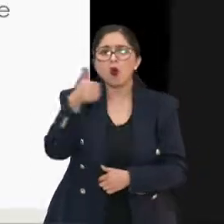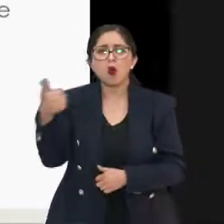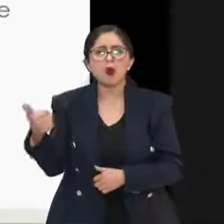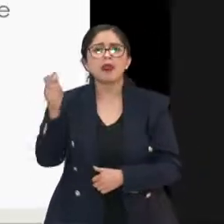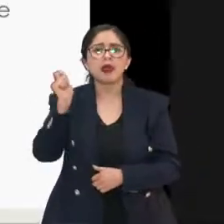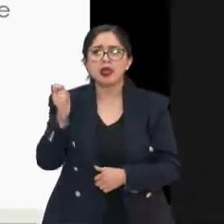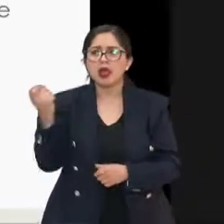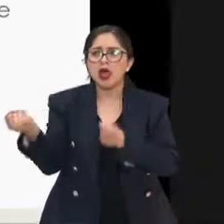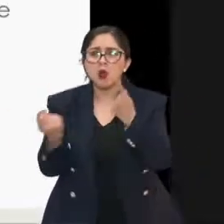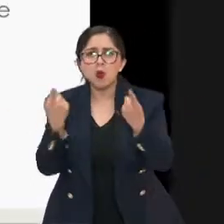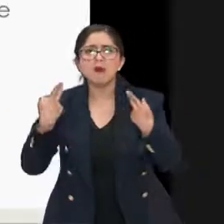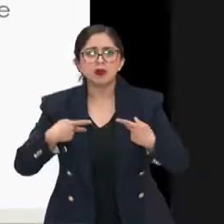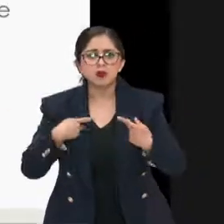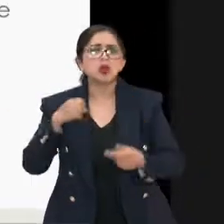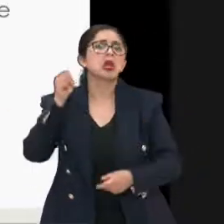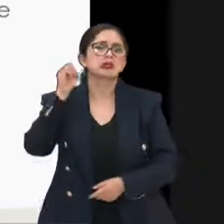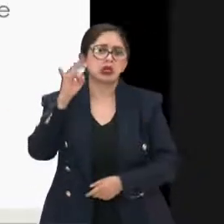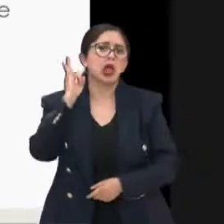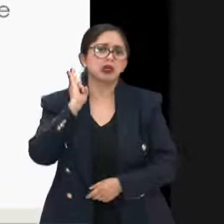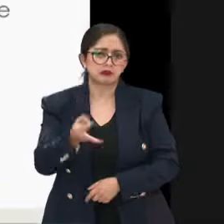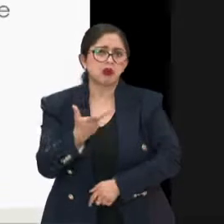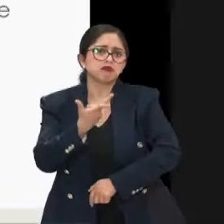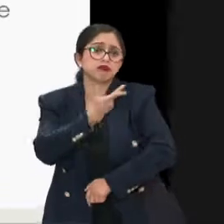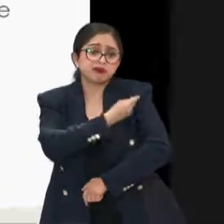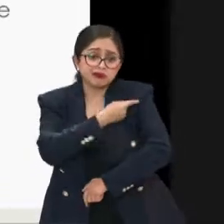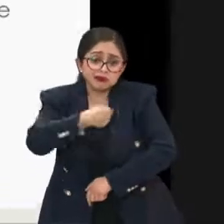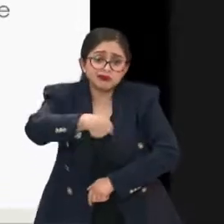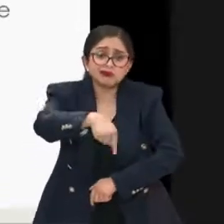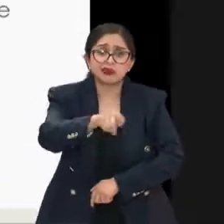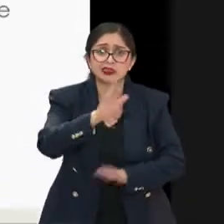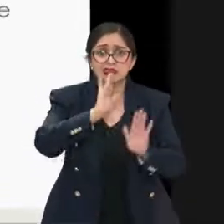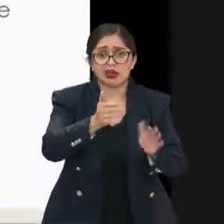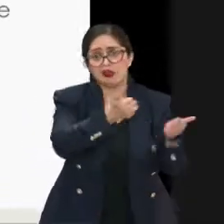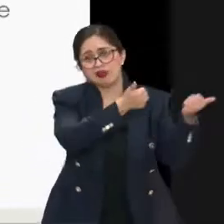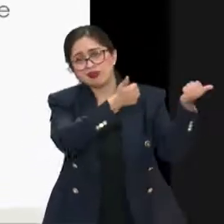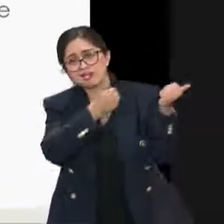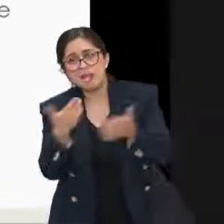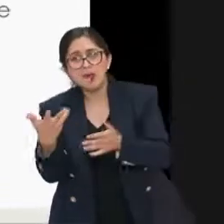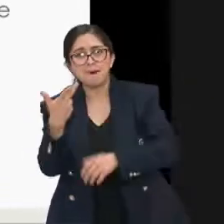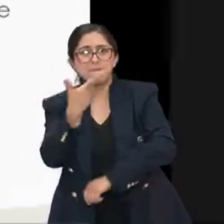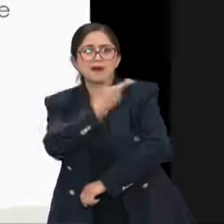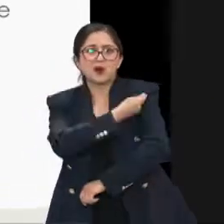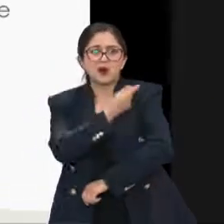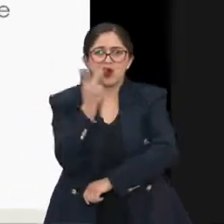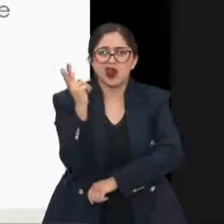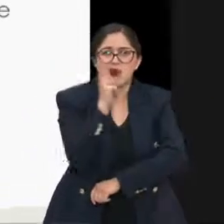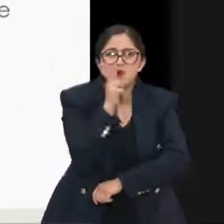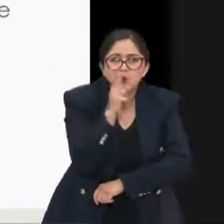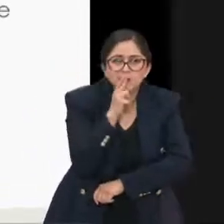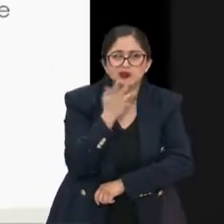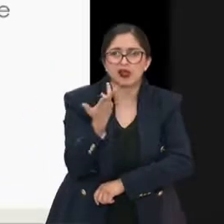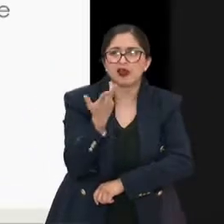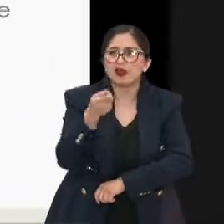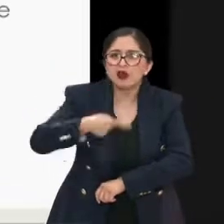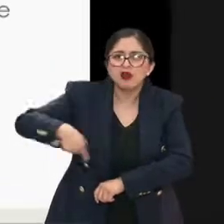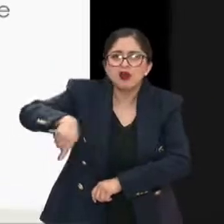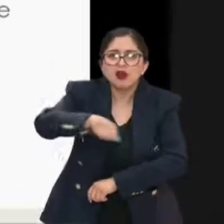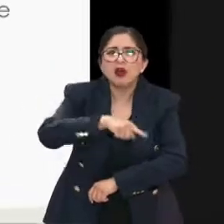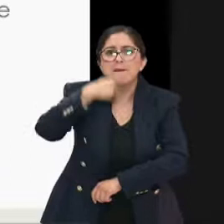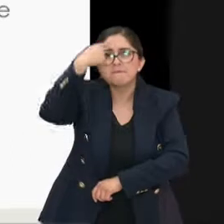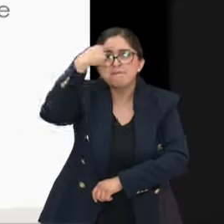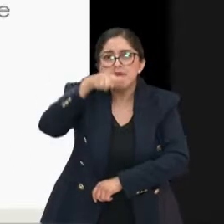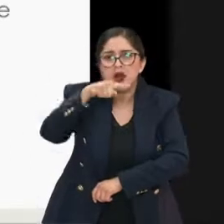was a predisposition of a population before the eventual arrival of